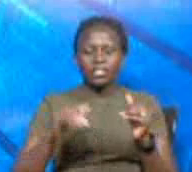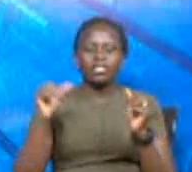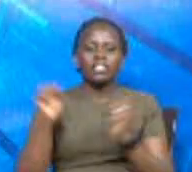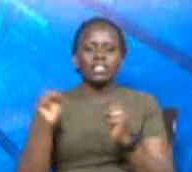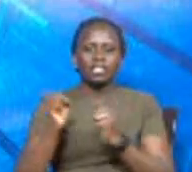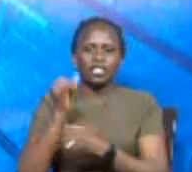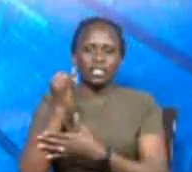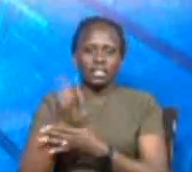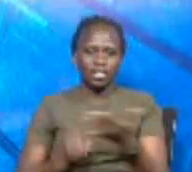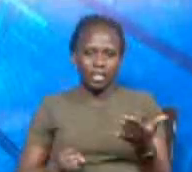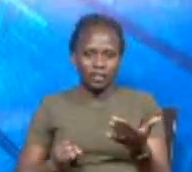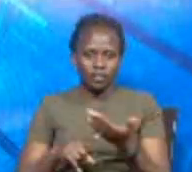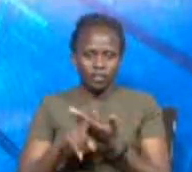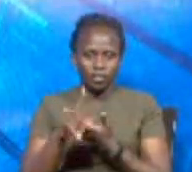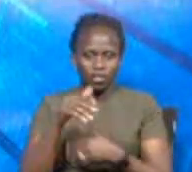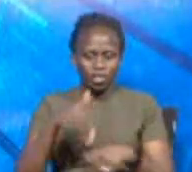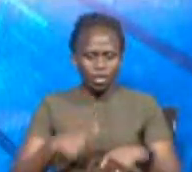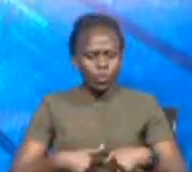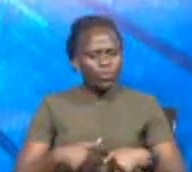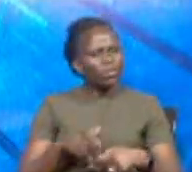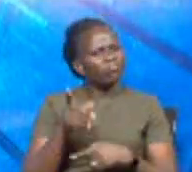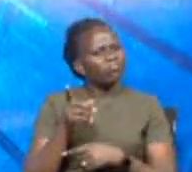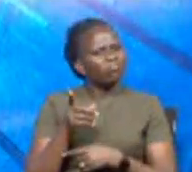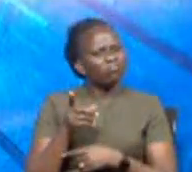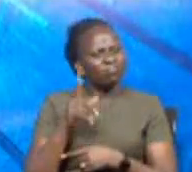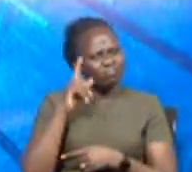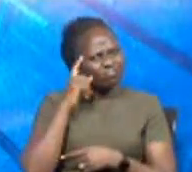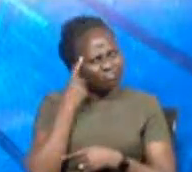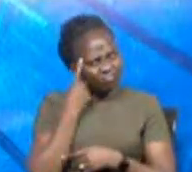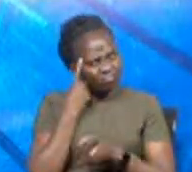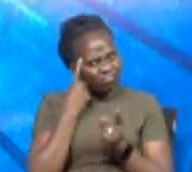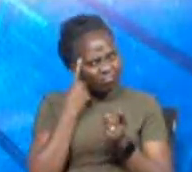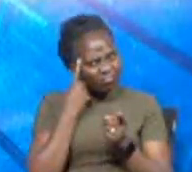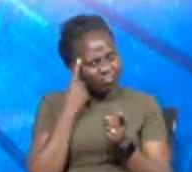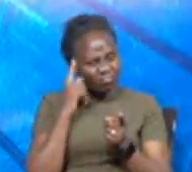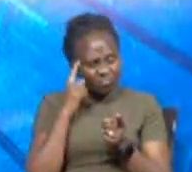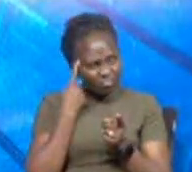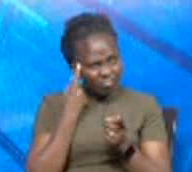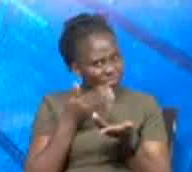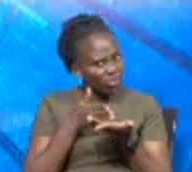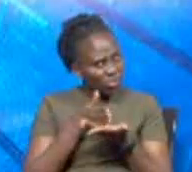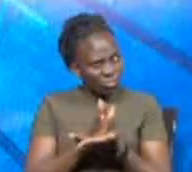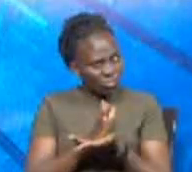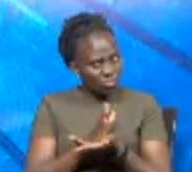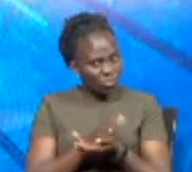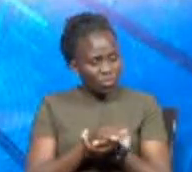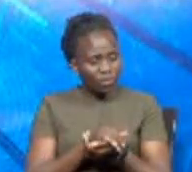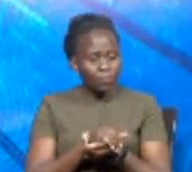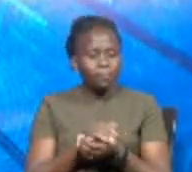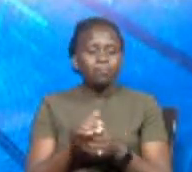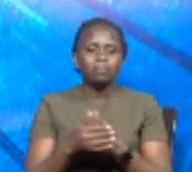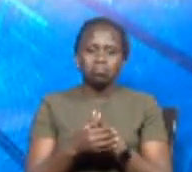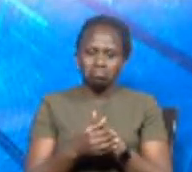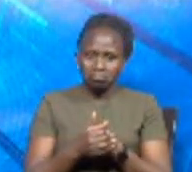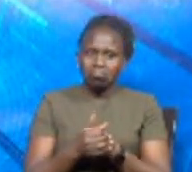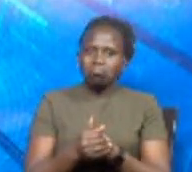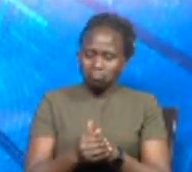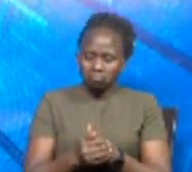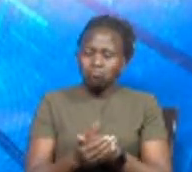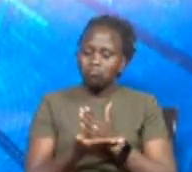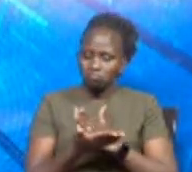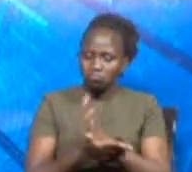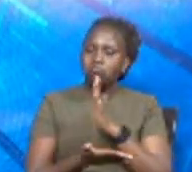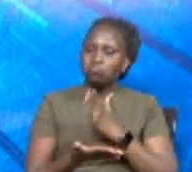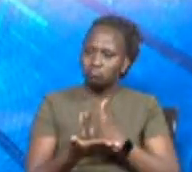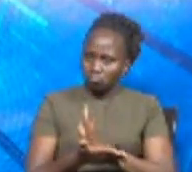HIV among the youth. Do you think his worries are justifiable? He's spot on.